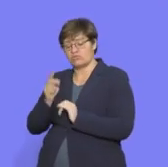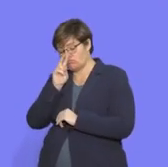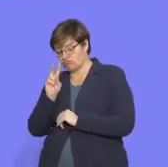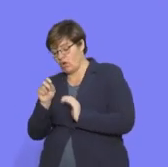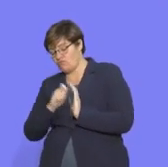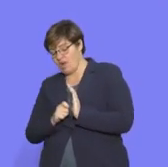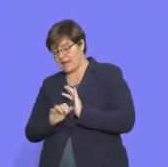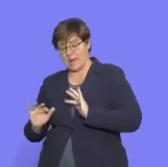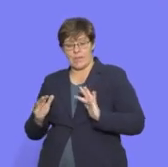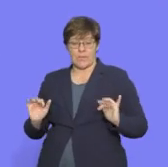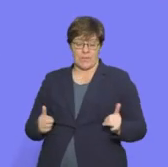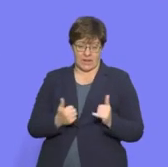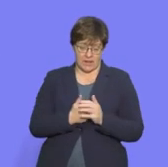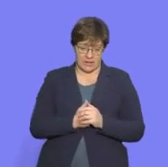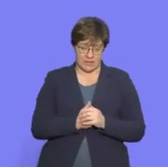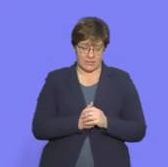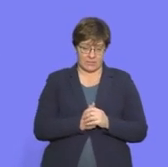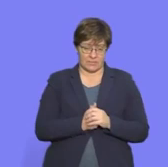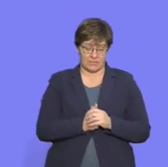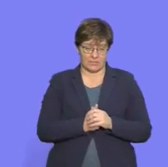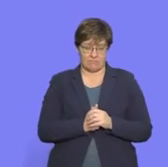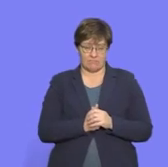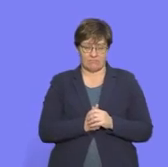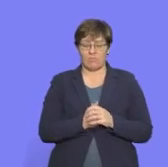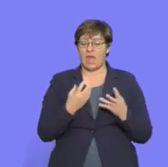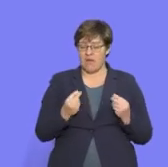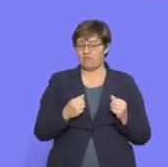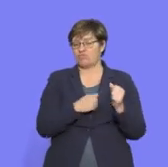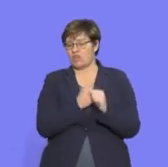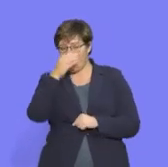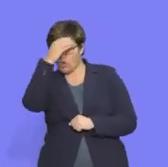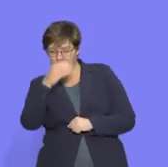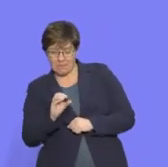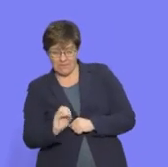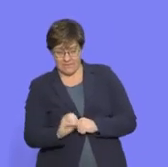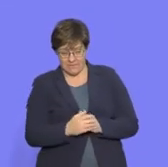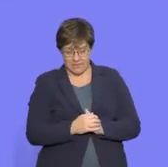for how well did you write your essay, did you have your concepts, etc.